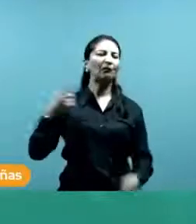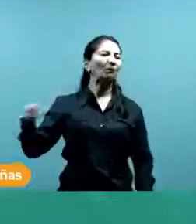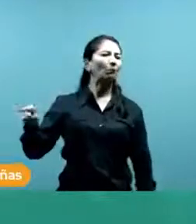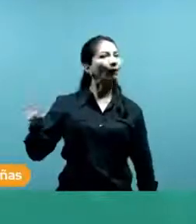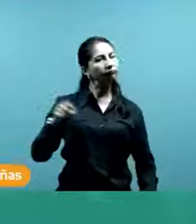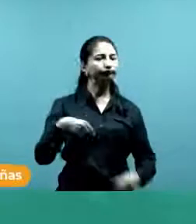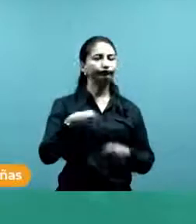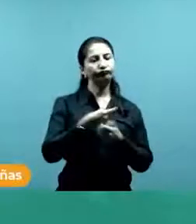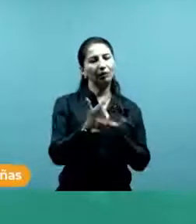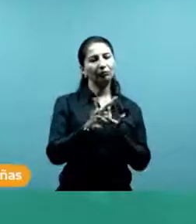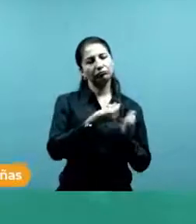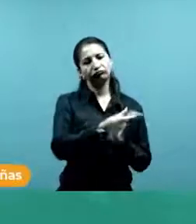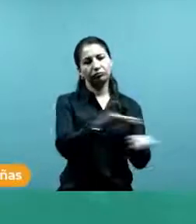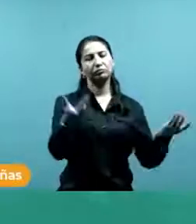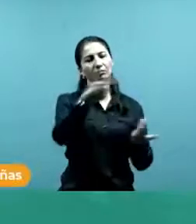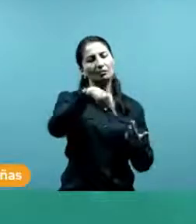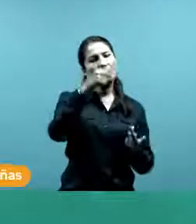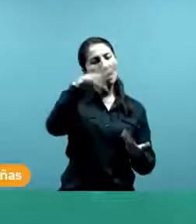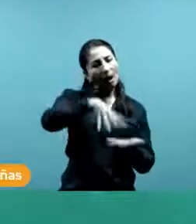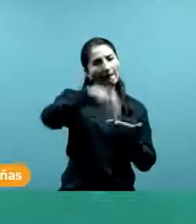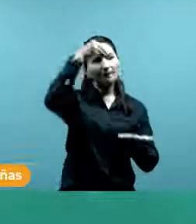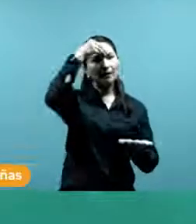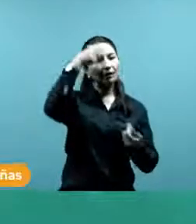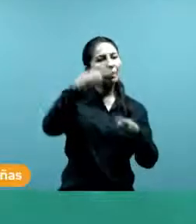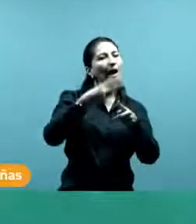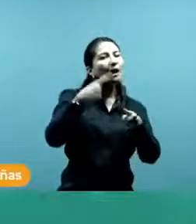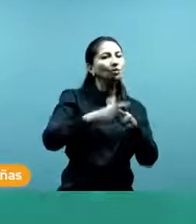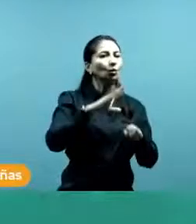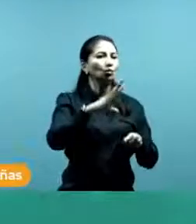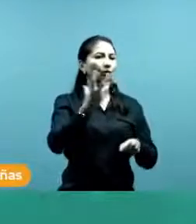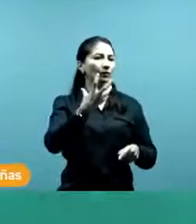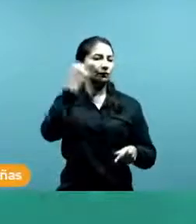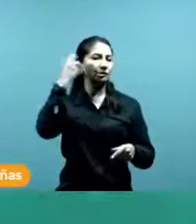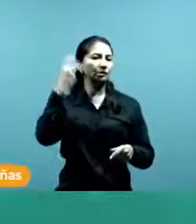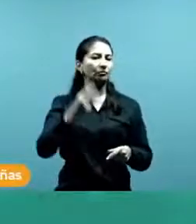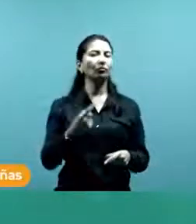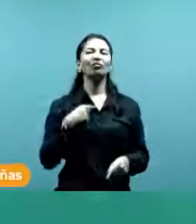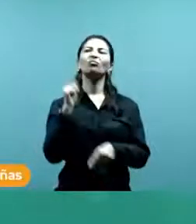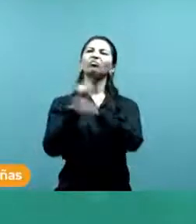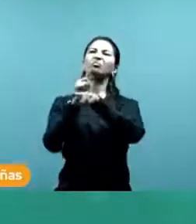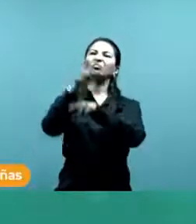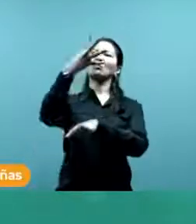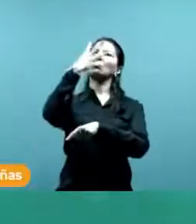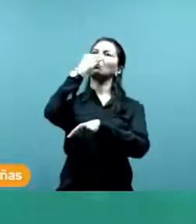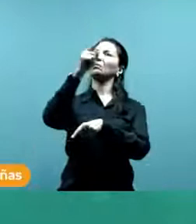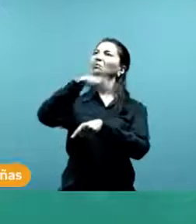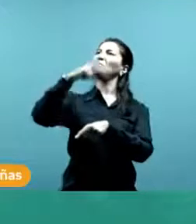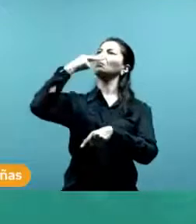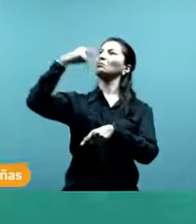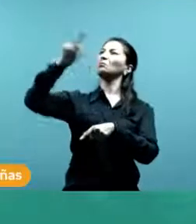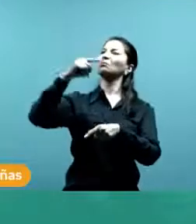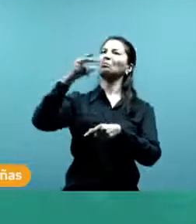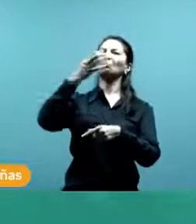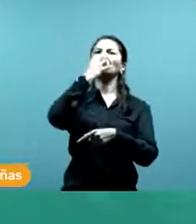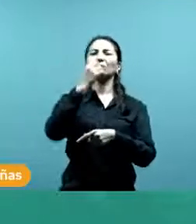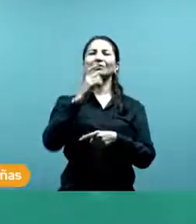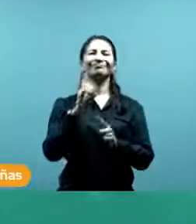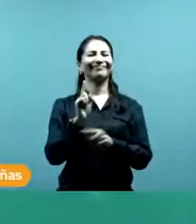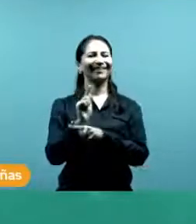to have the word of criticizing and tell that they did something wrong, but to give people tools